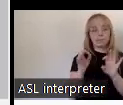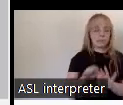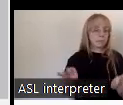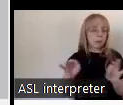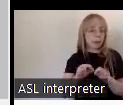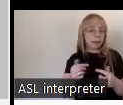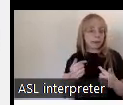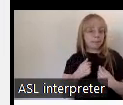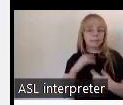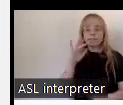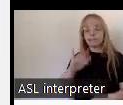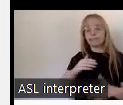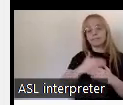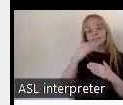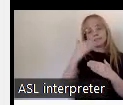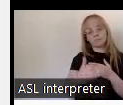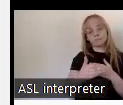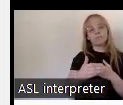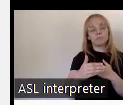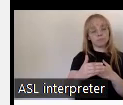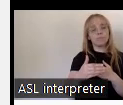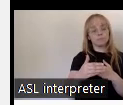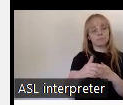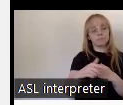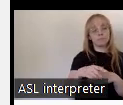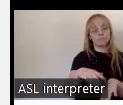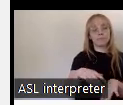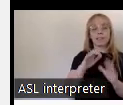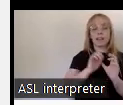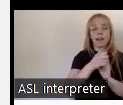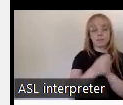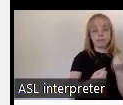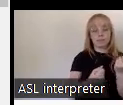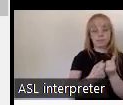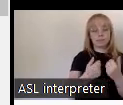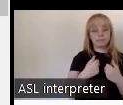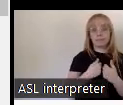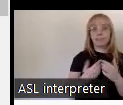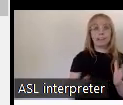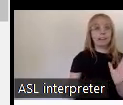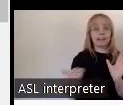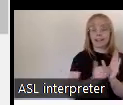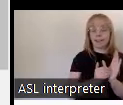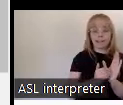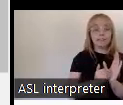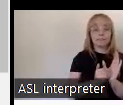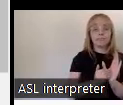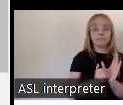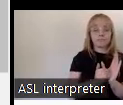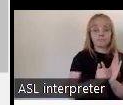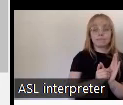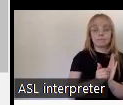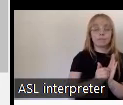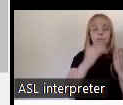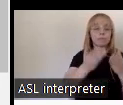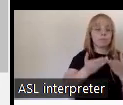me. We click next again. It takes how best to support me, again, with some prompts